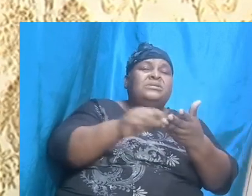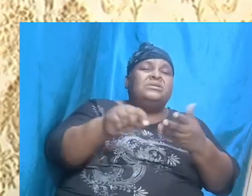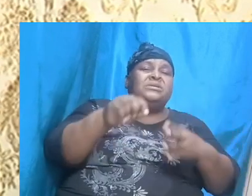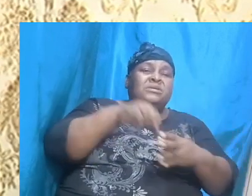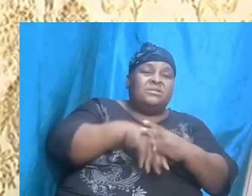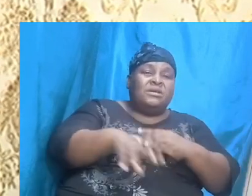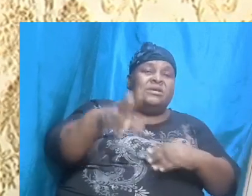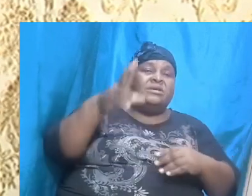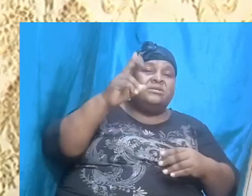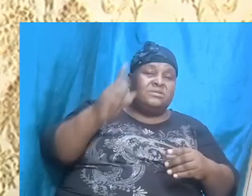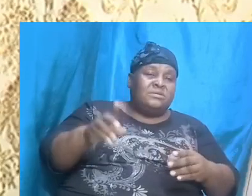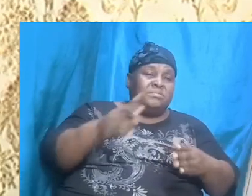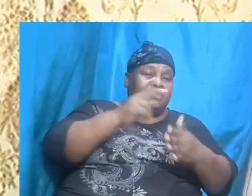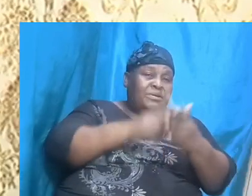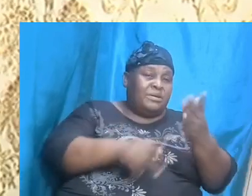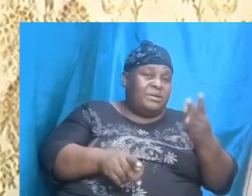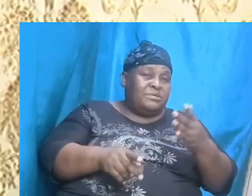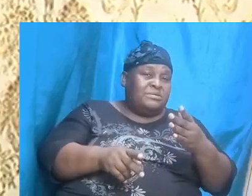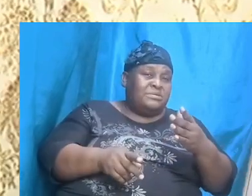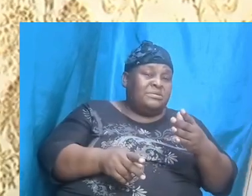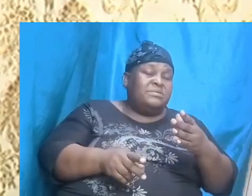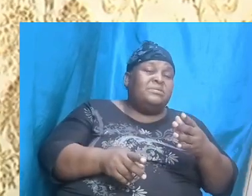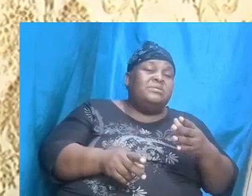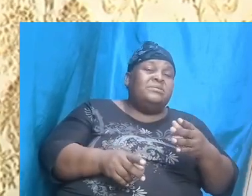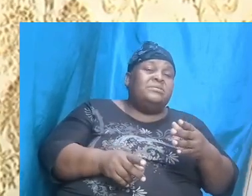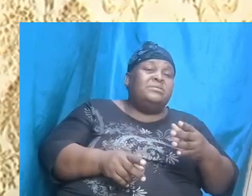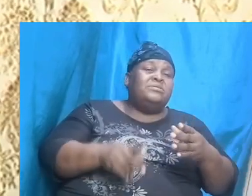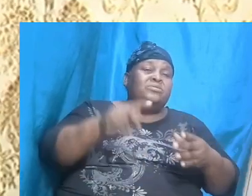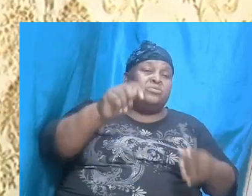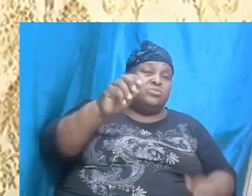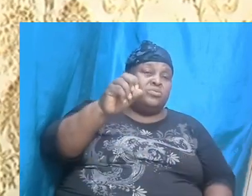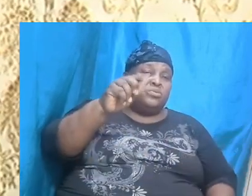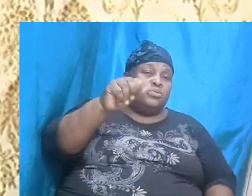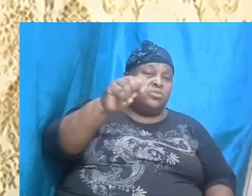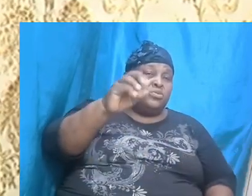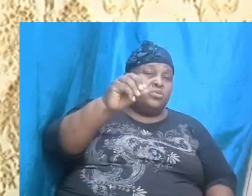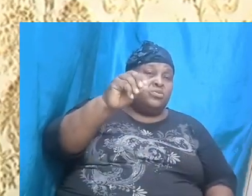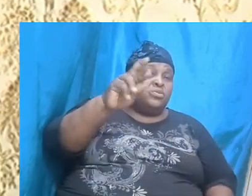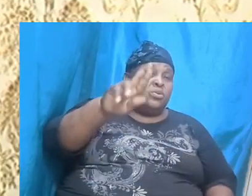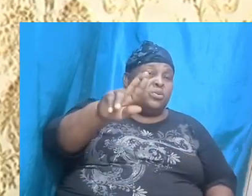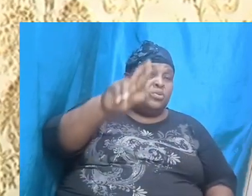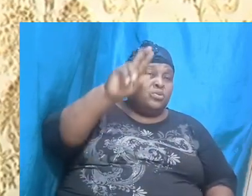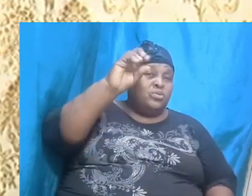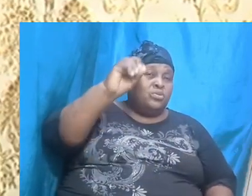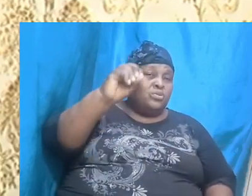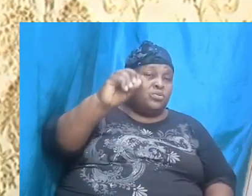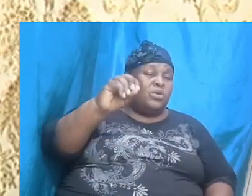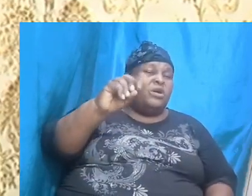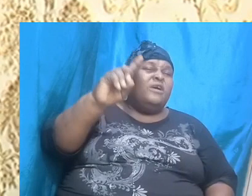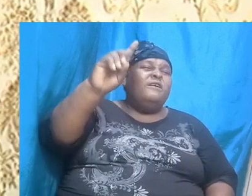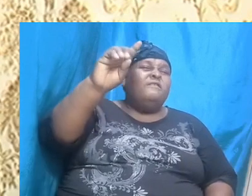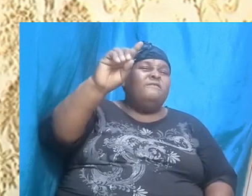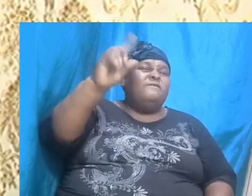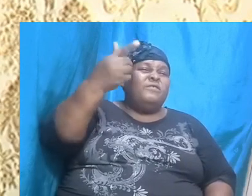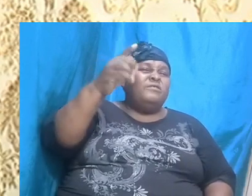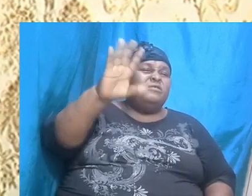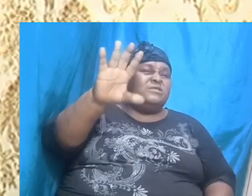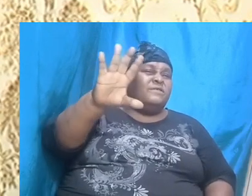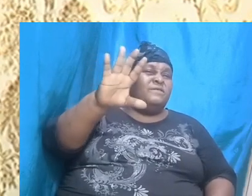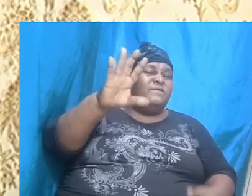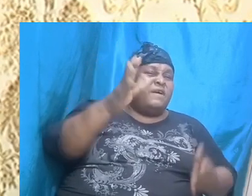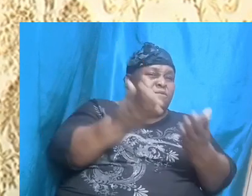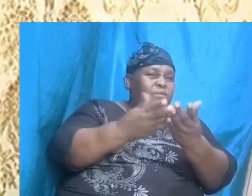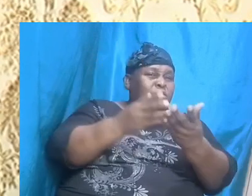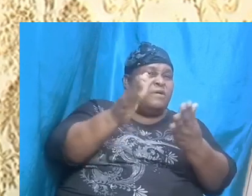had what is called the Torah or the Tanakh. So you had the Torah, which is the first five books of the Bible. They have the Nevim, which is